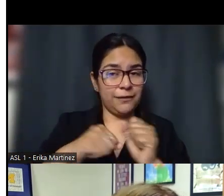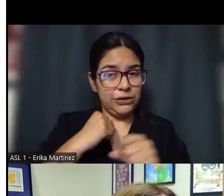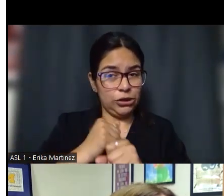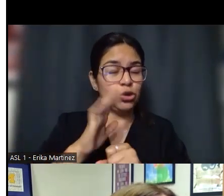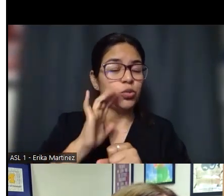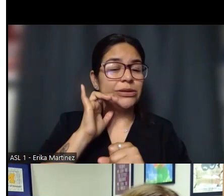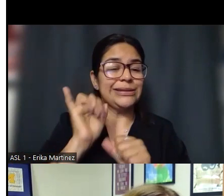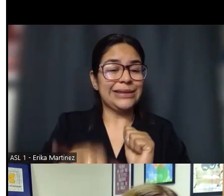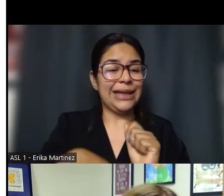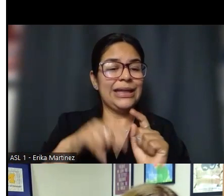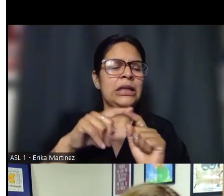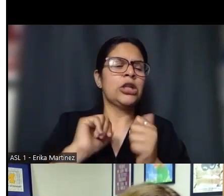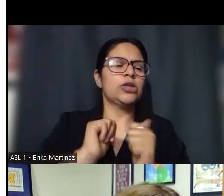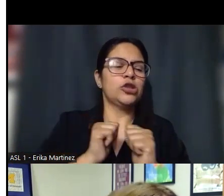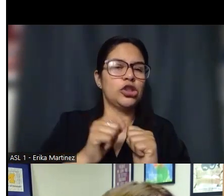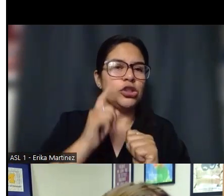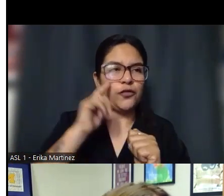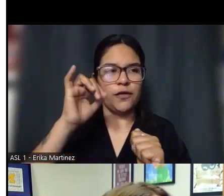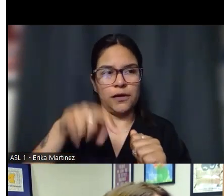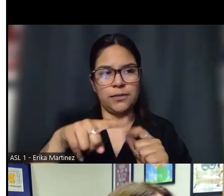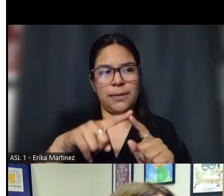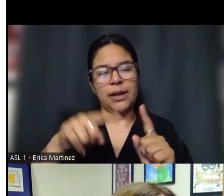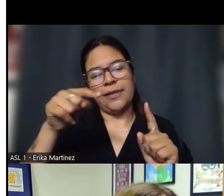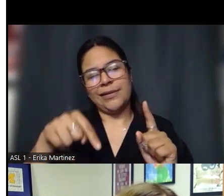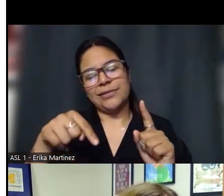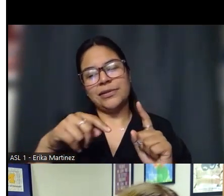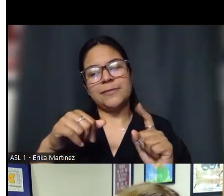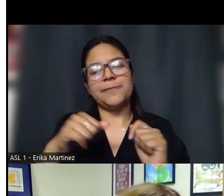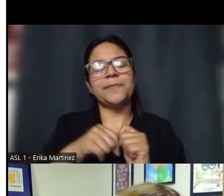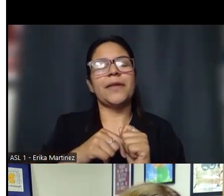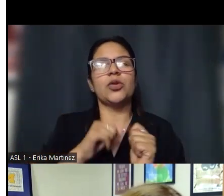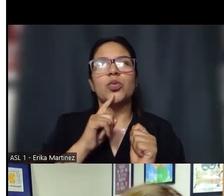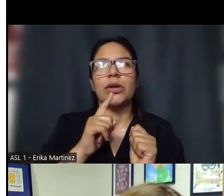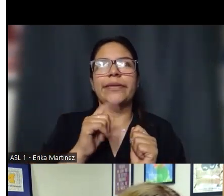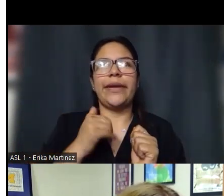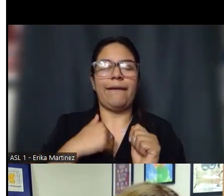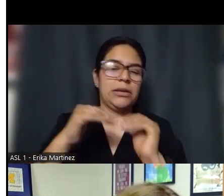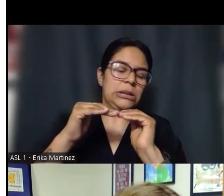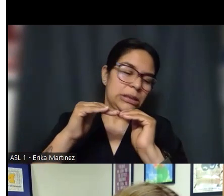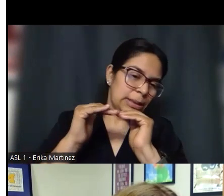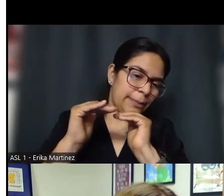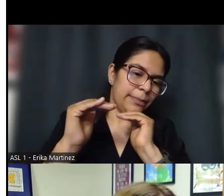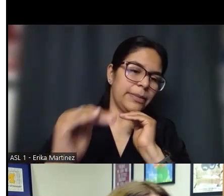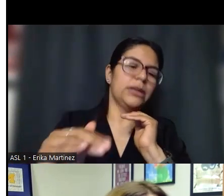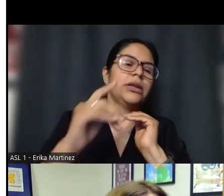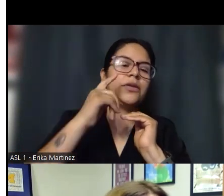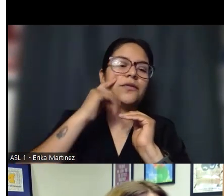process and we commit to 5 years. The upside of that is it really creates stability for the subrecipients to know that they're going to